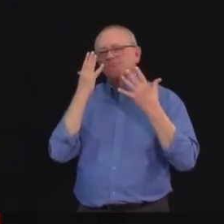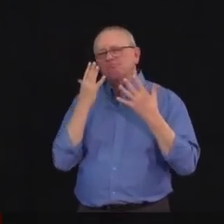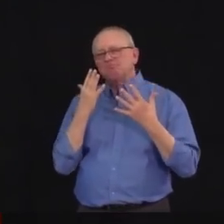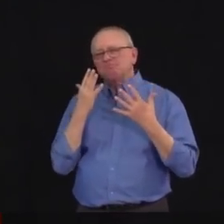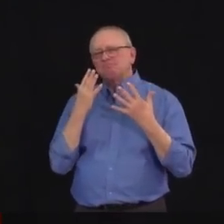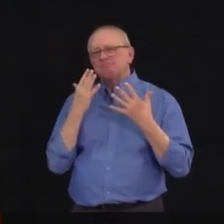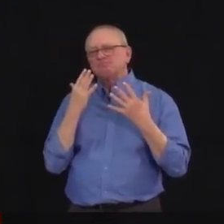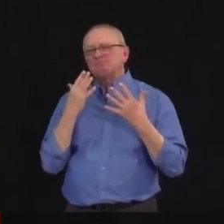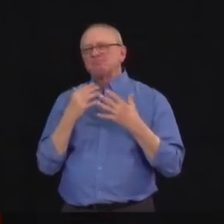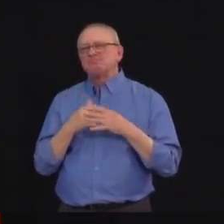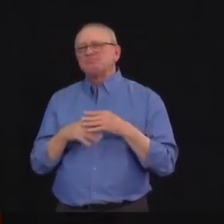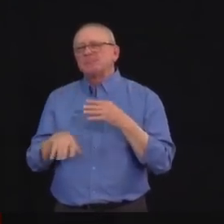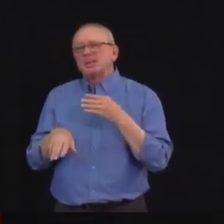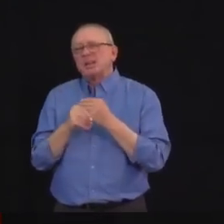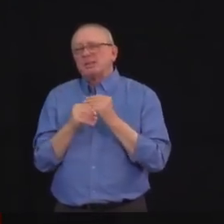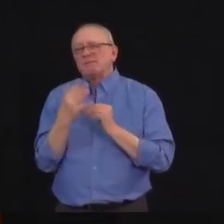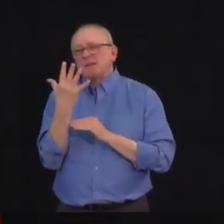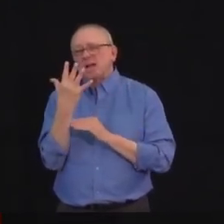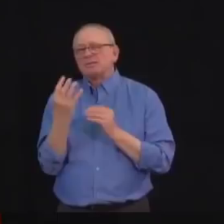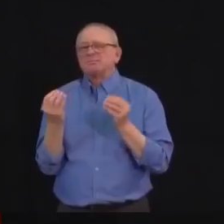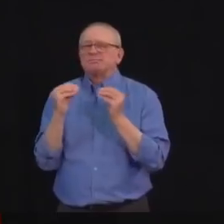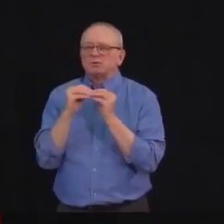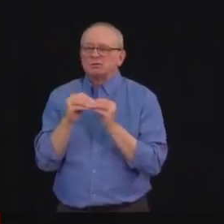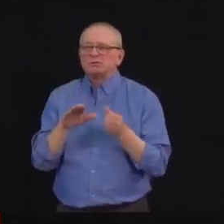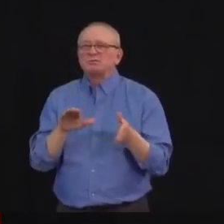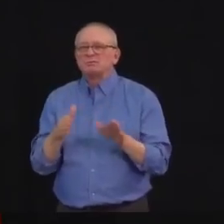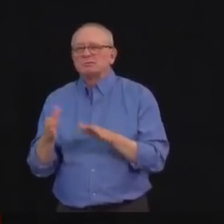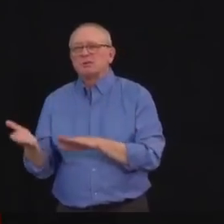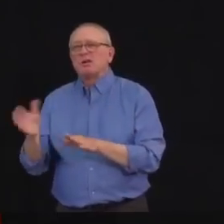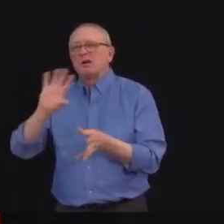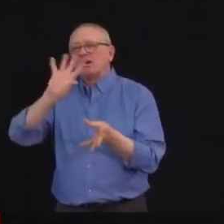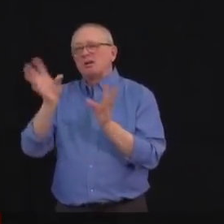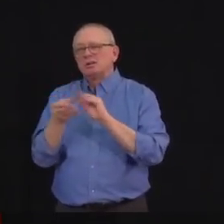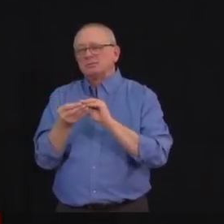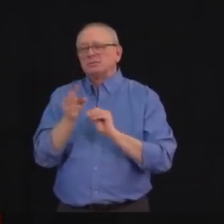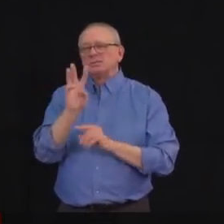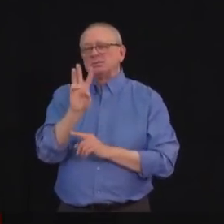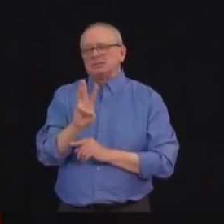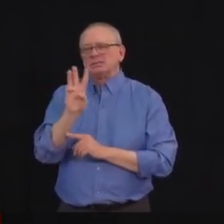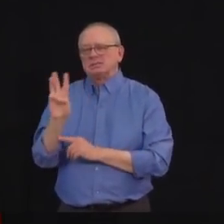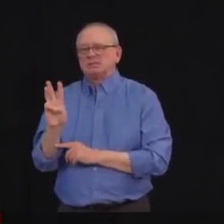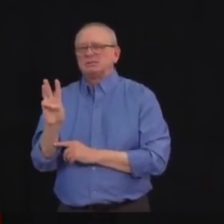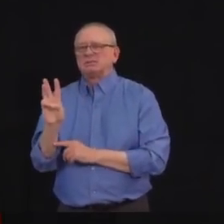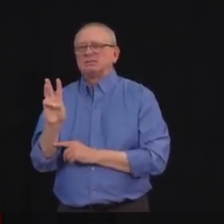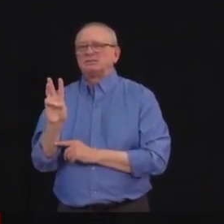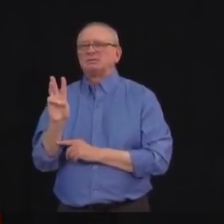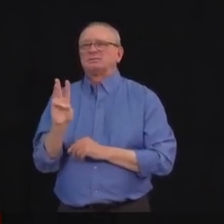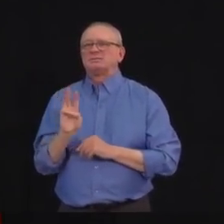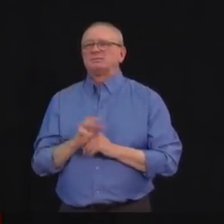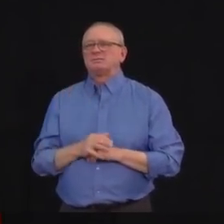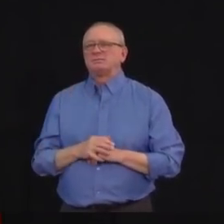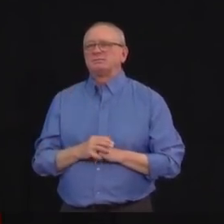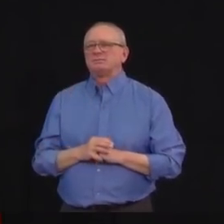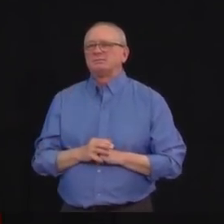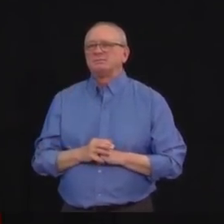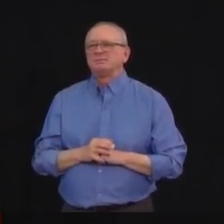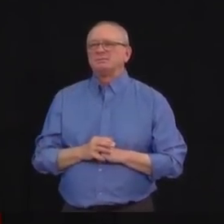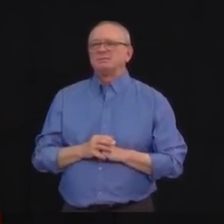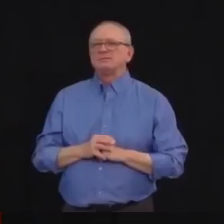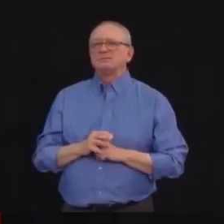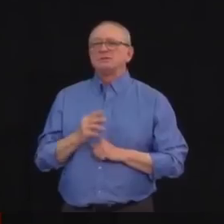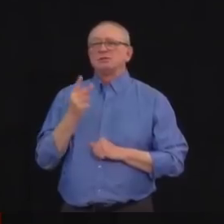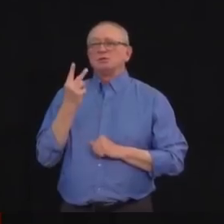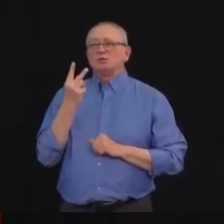today, bringing our total to 66. There are also 2 additional tests in Brooks in people with